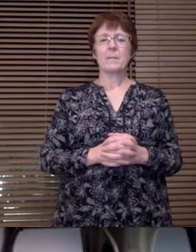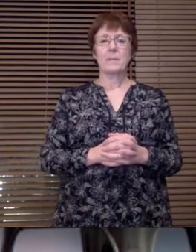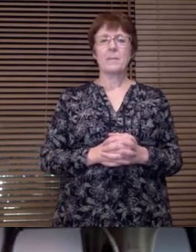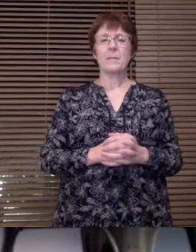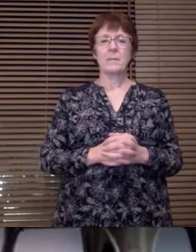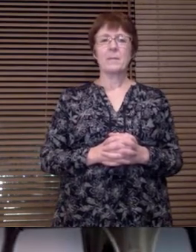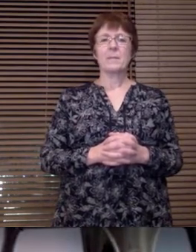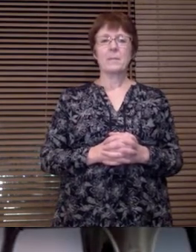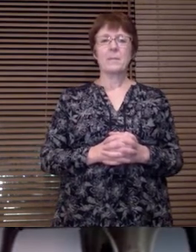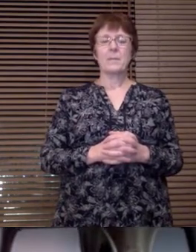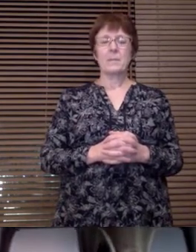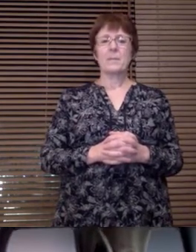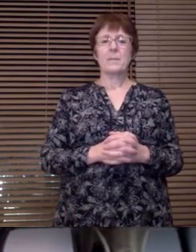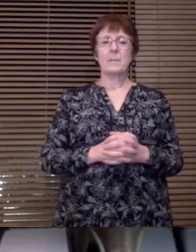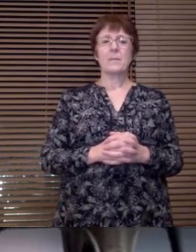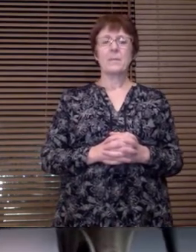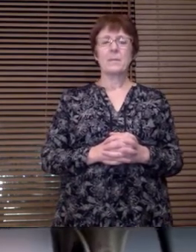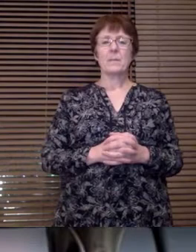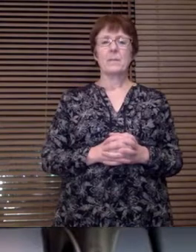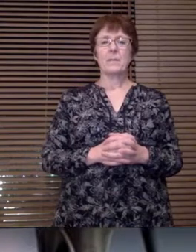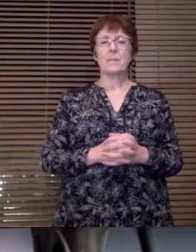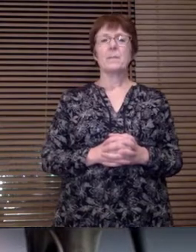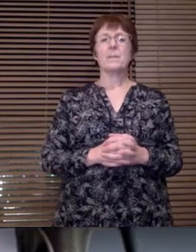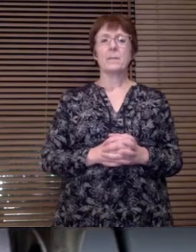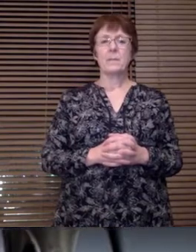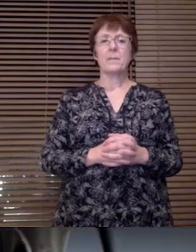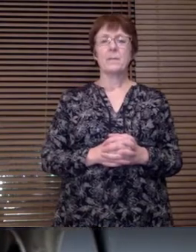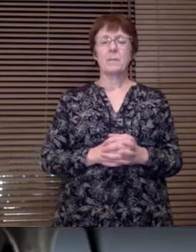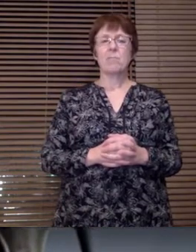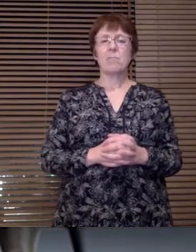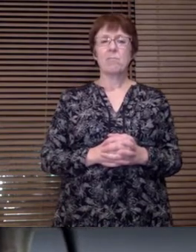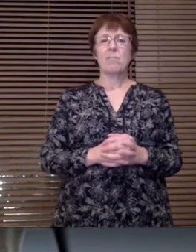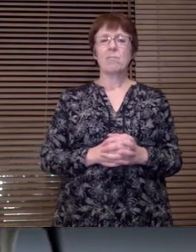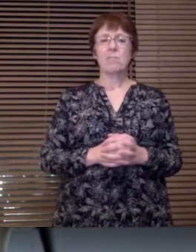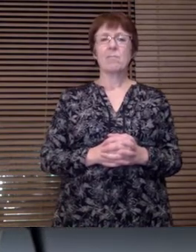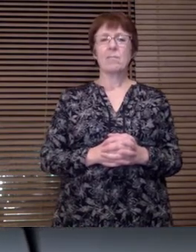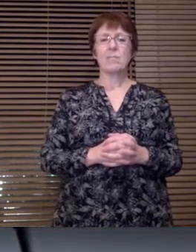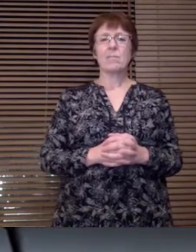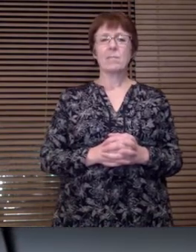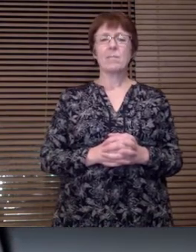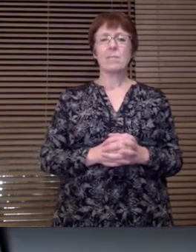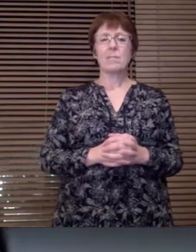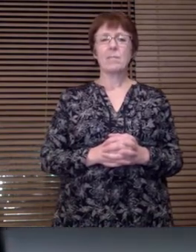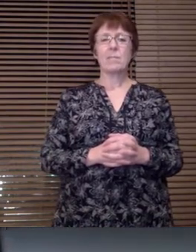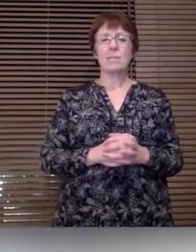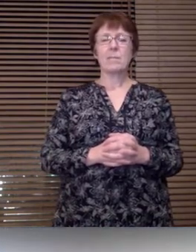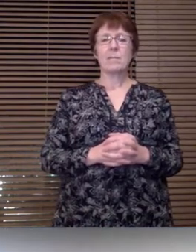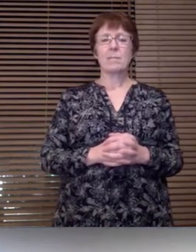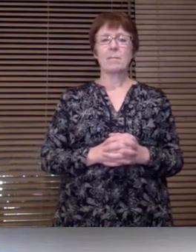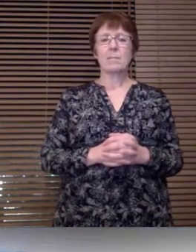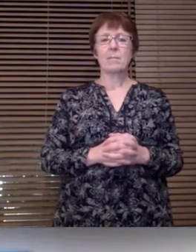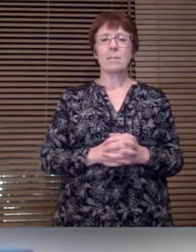Endeavour to keep moving. I think that movement's really important, as well as the static hold when working the handstand.